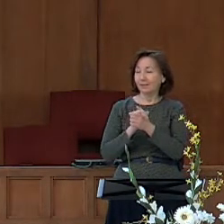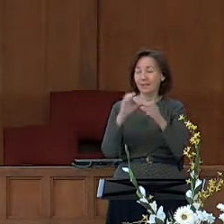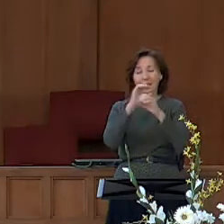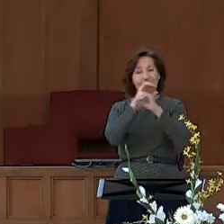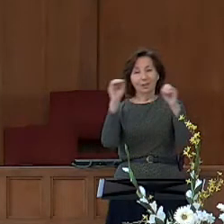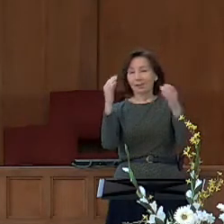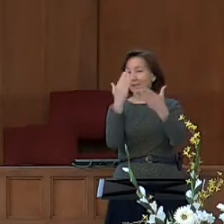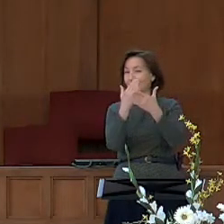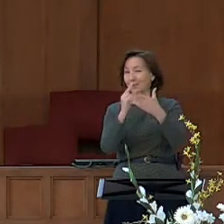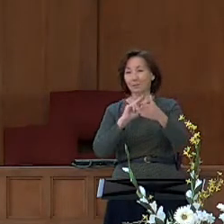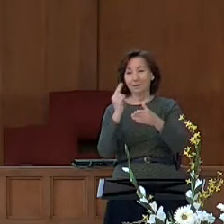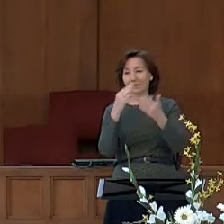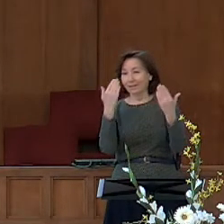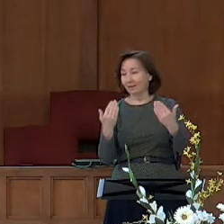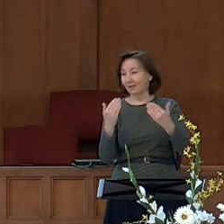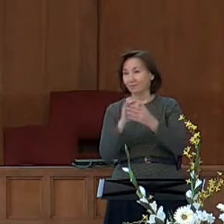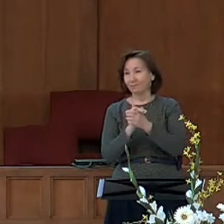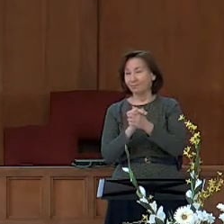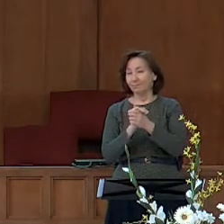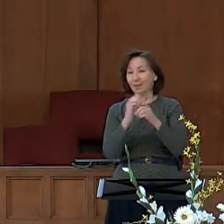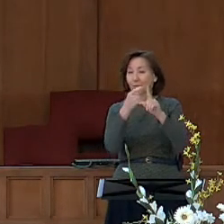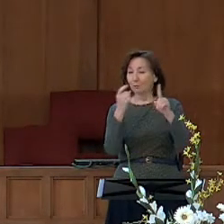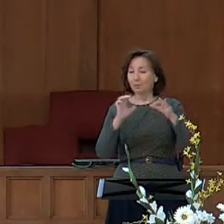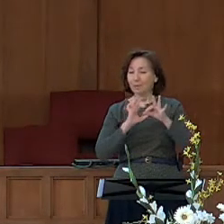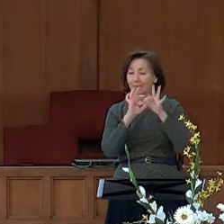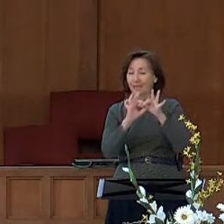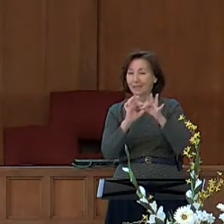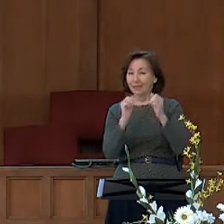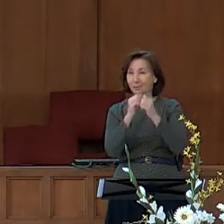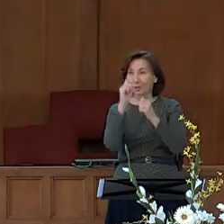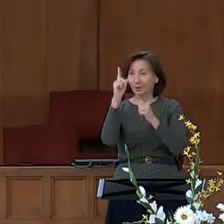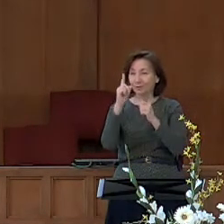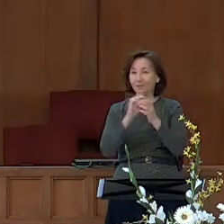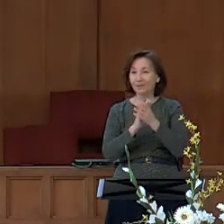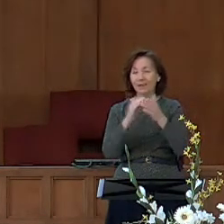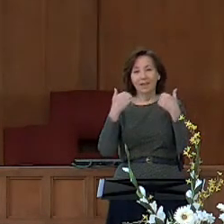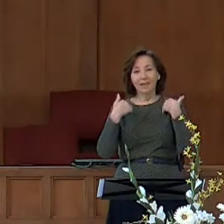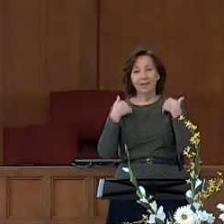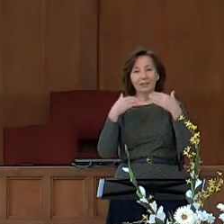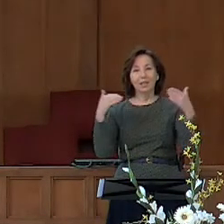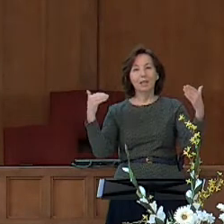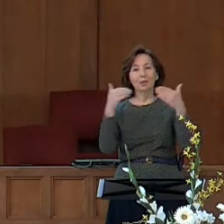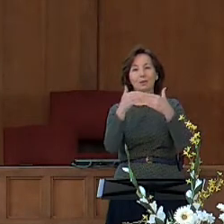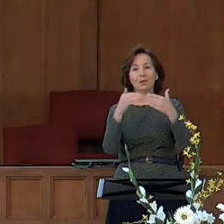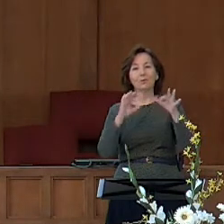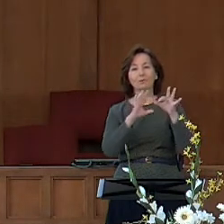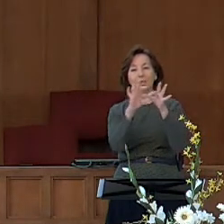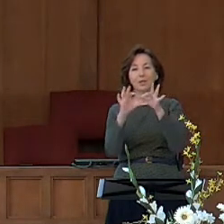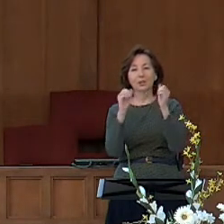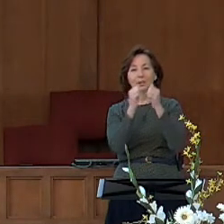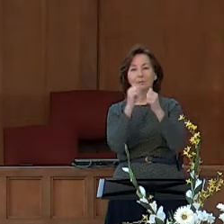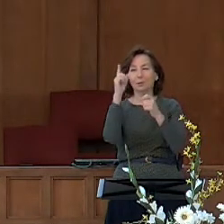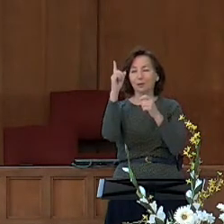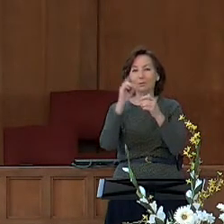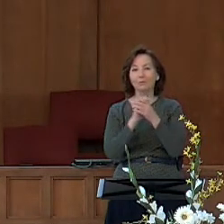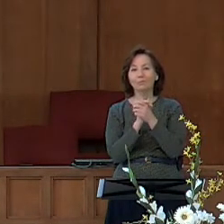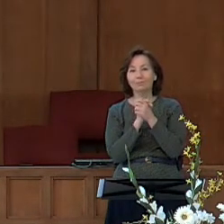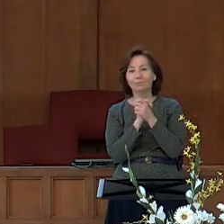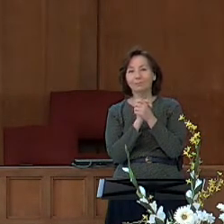Nothing stops us now from uniting with you, from having a close relationship with you,